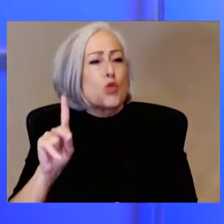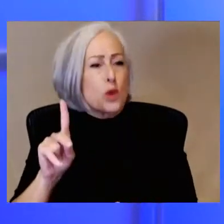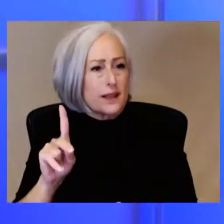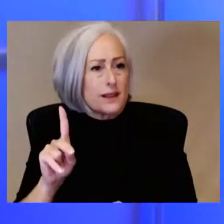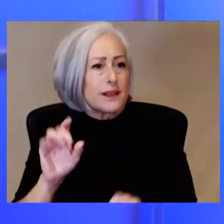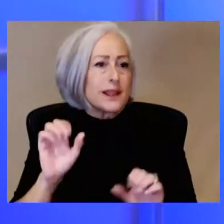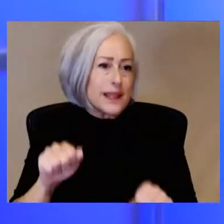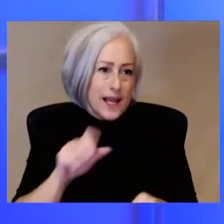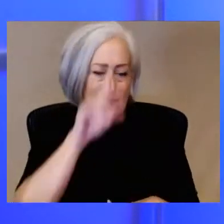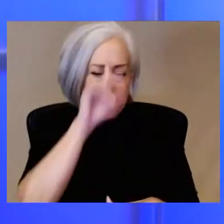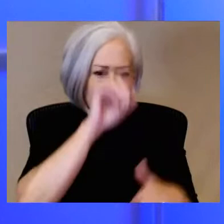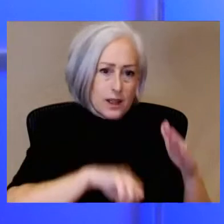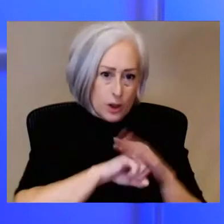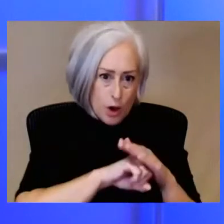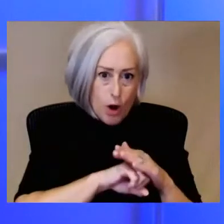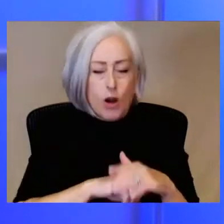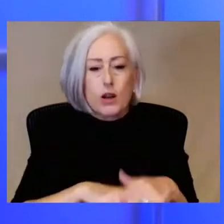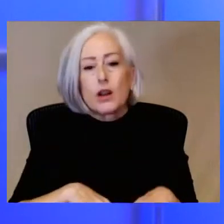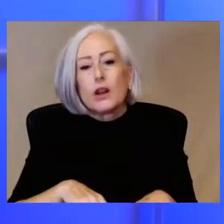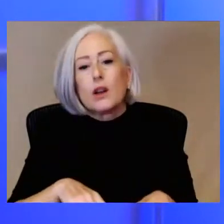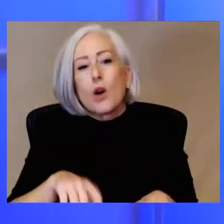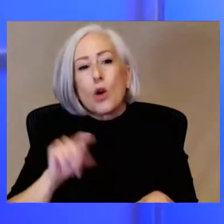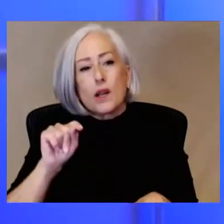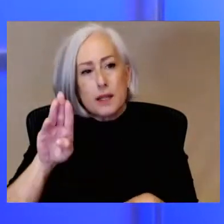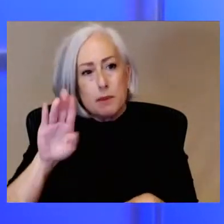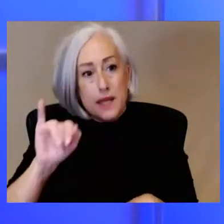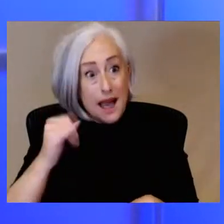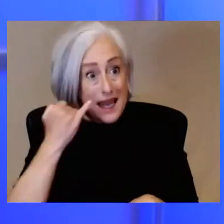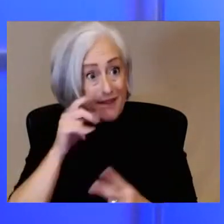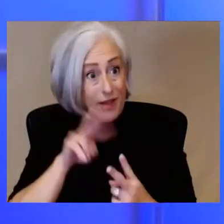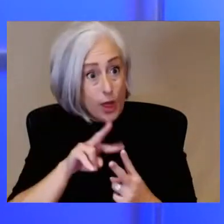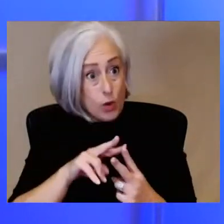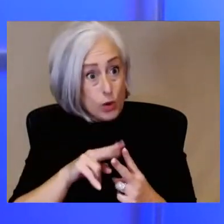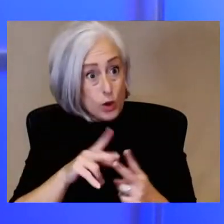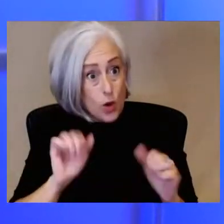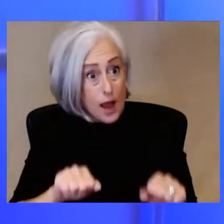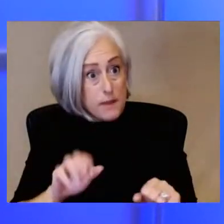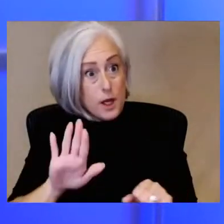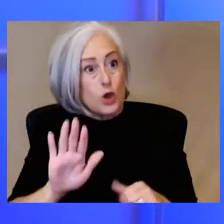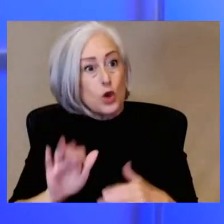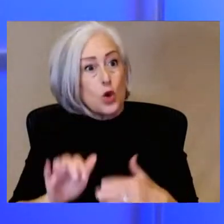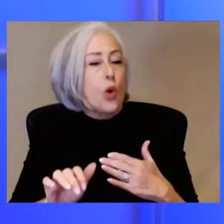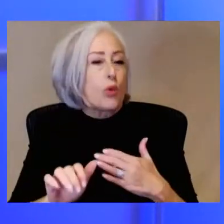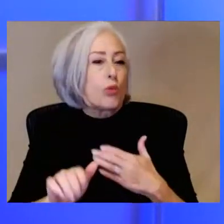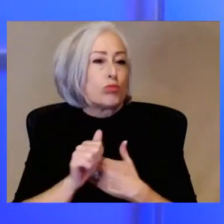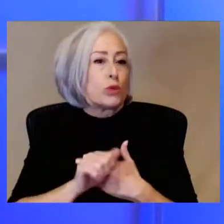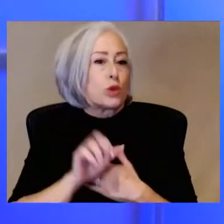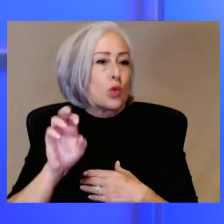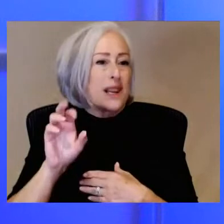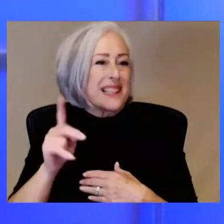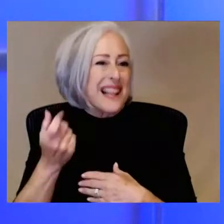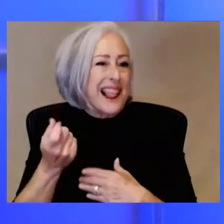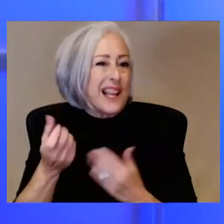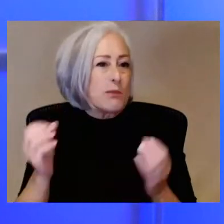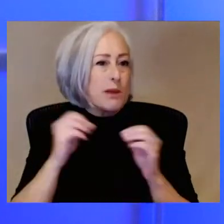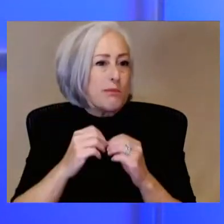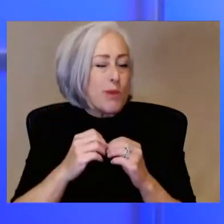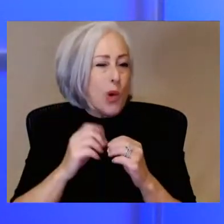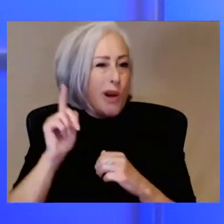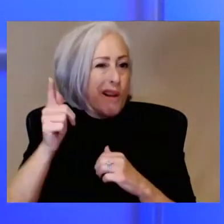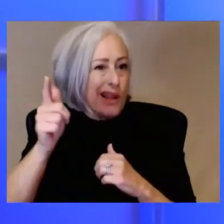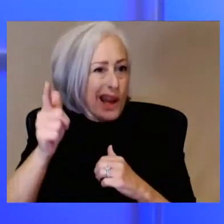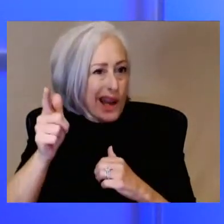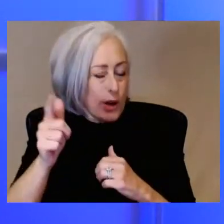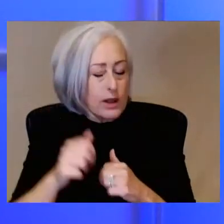risk factors, where if that's happened, your risk is a little bit higher down the road. And I'd say it's even more important